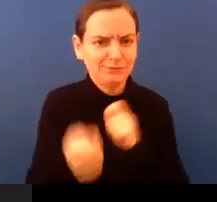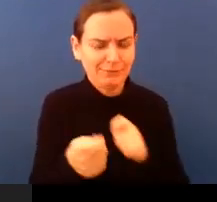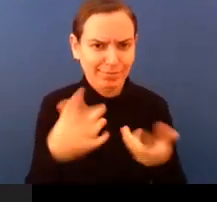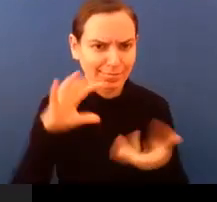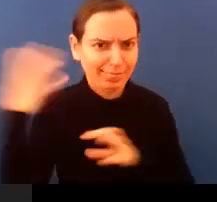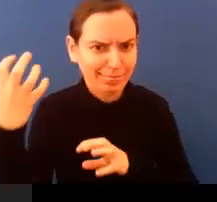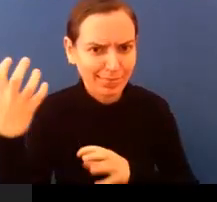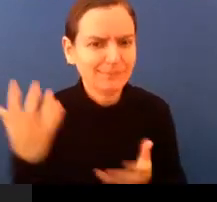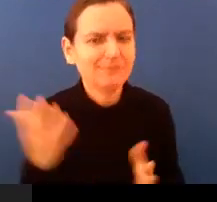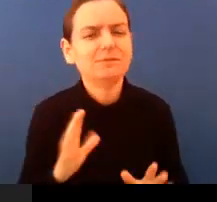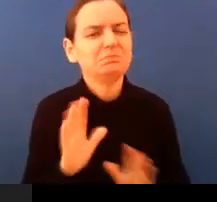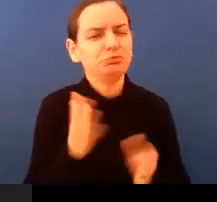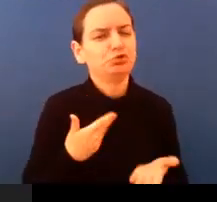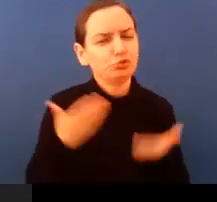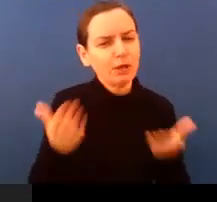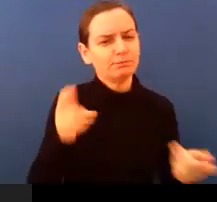to turn.